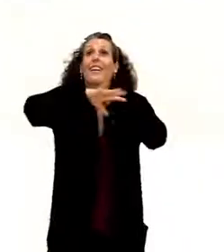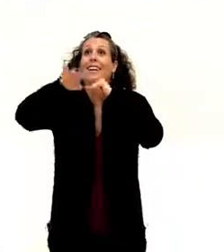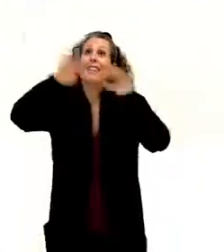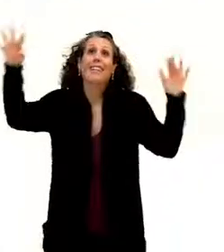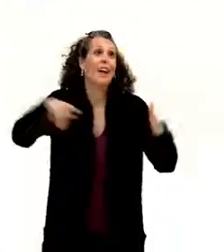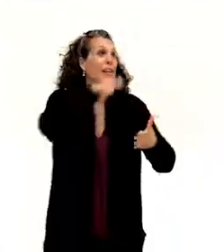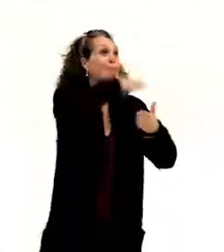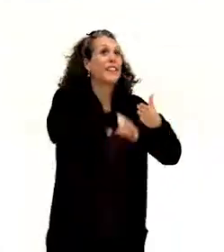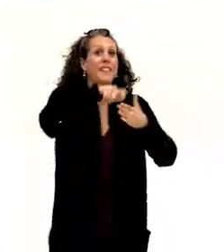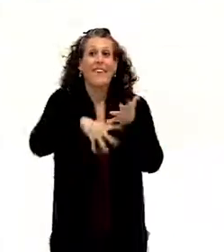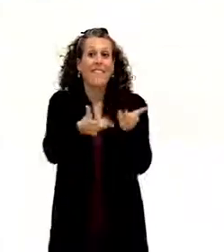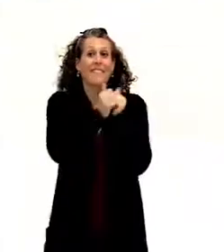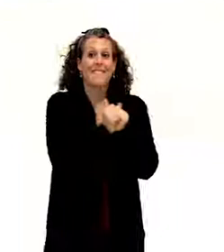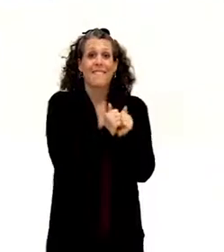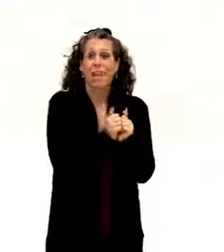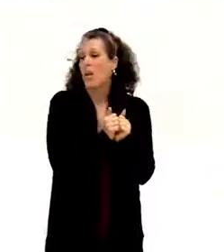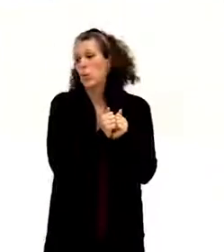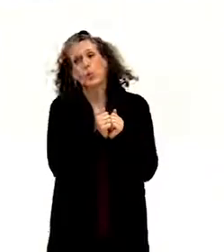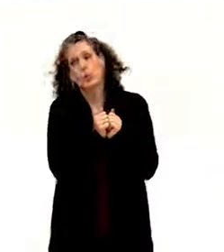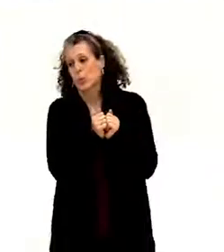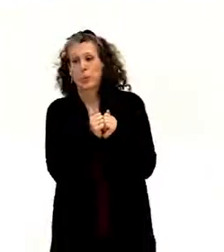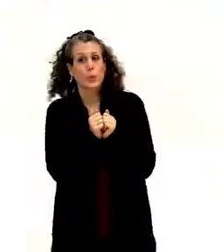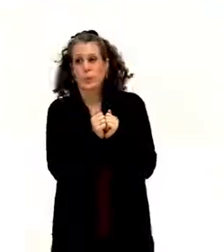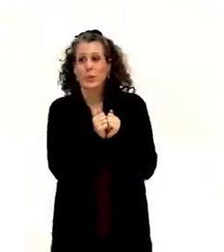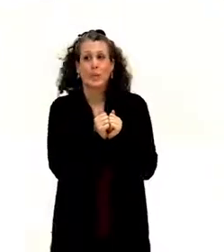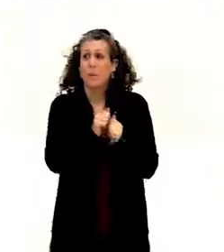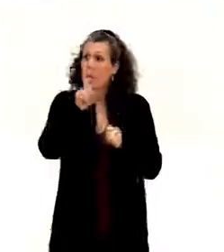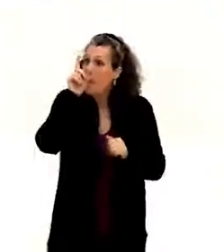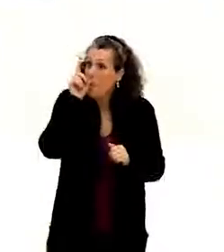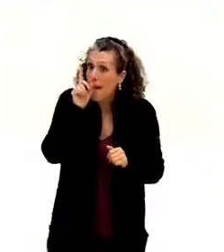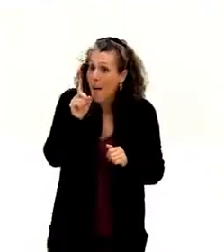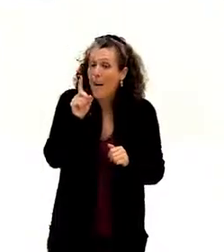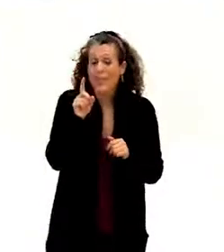But at the same time, they require huge